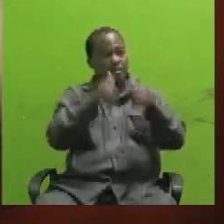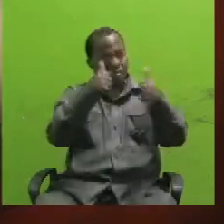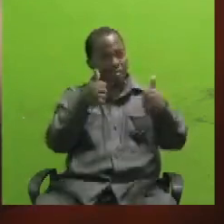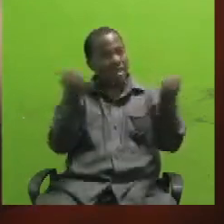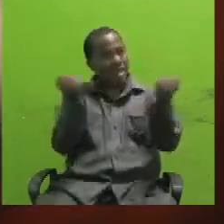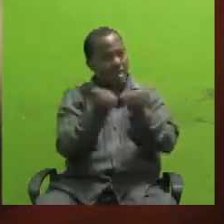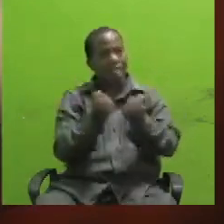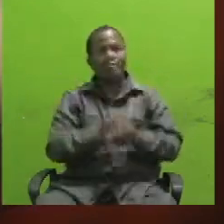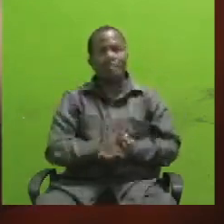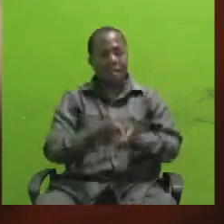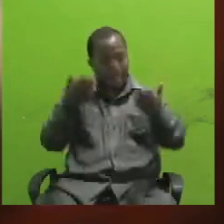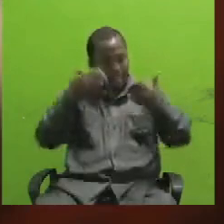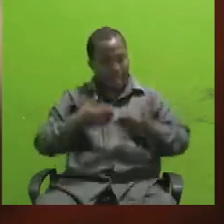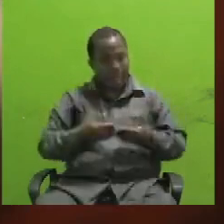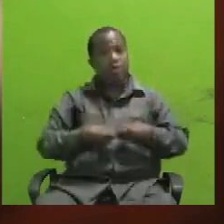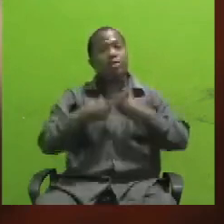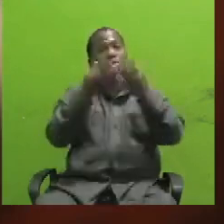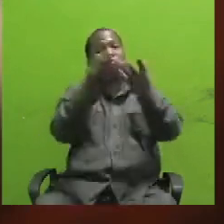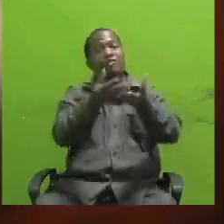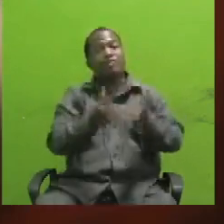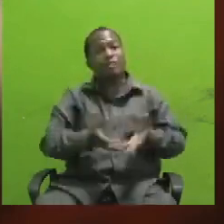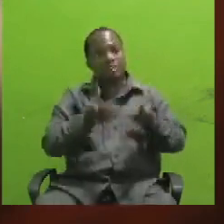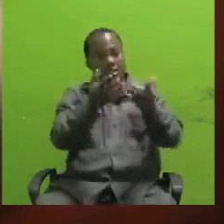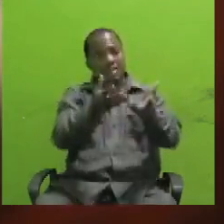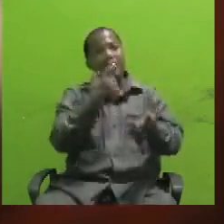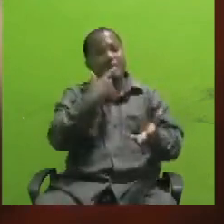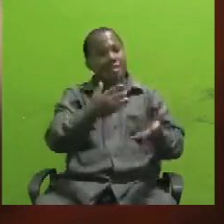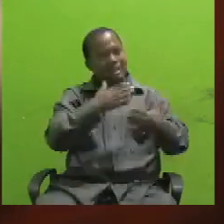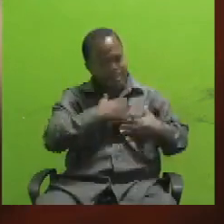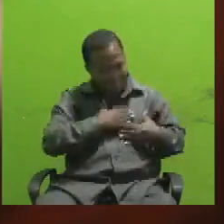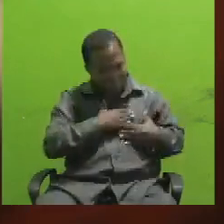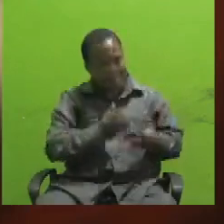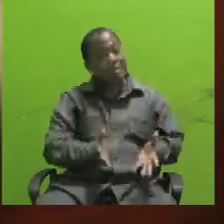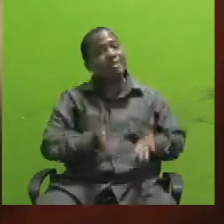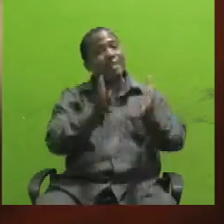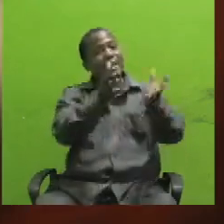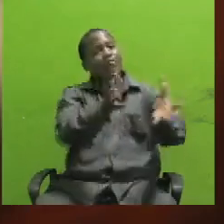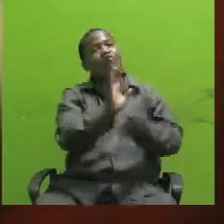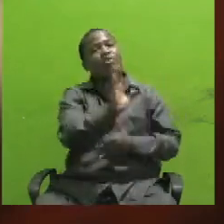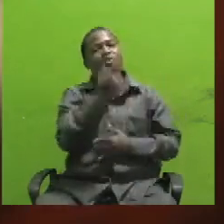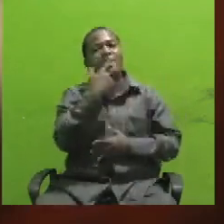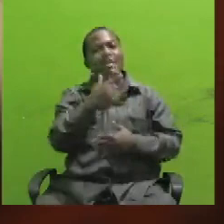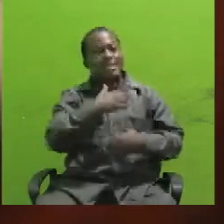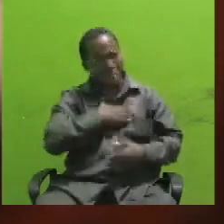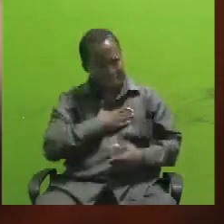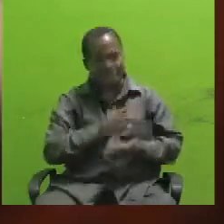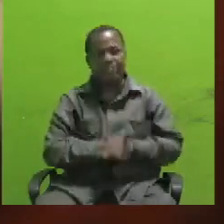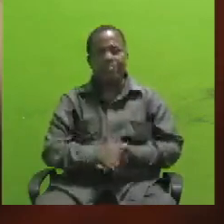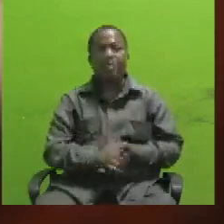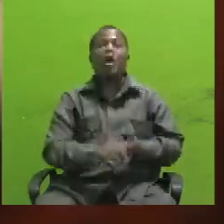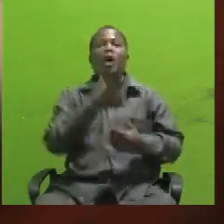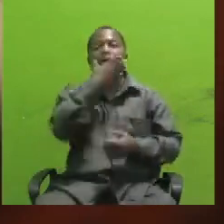correct. Come here to check your gift. Take. Say thank you. This gift for you. Okay? Say thank you. You are a good